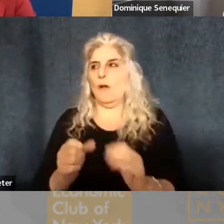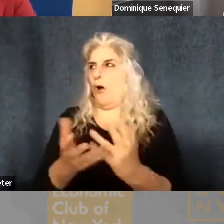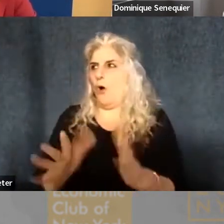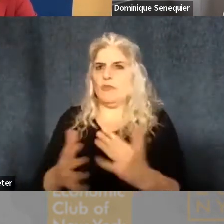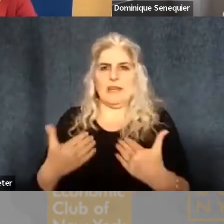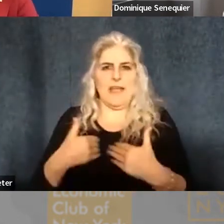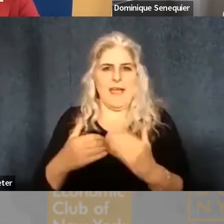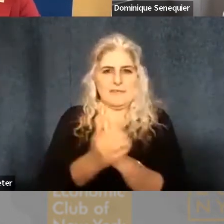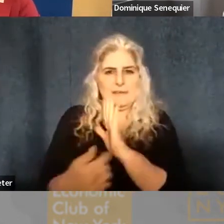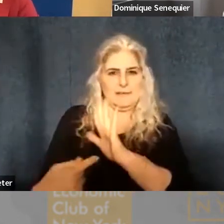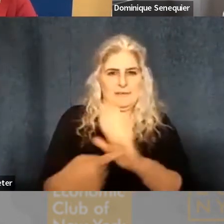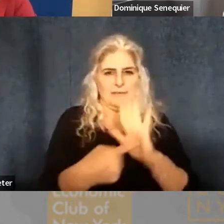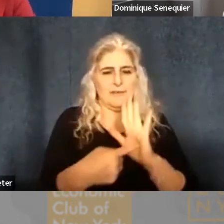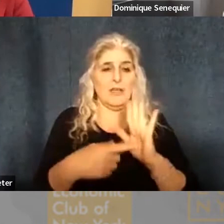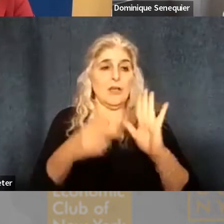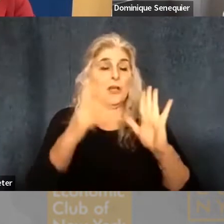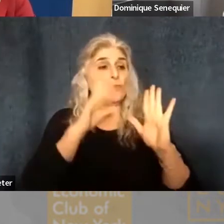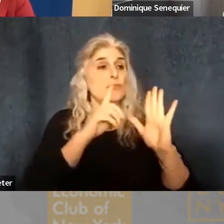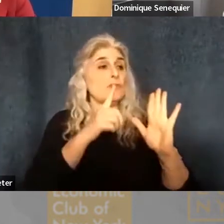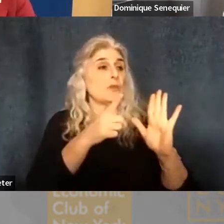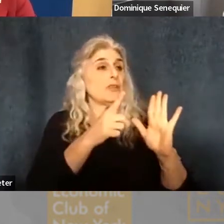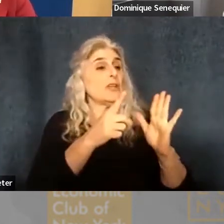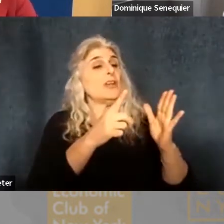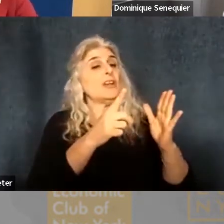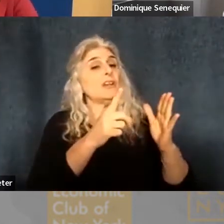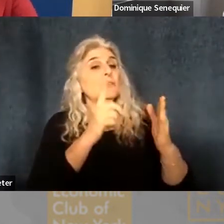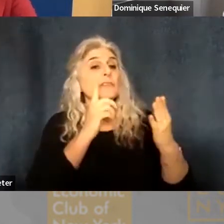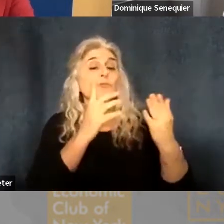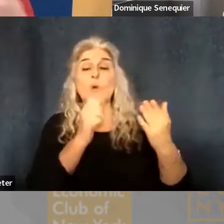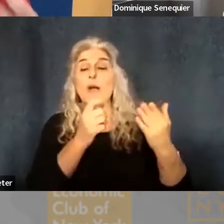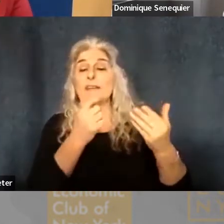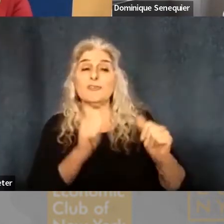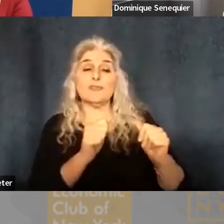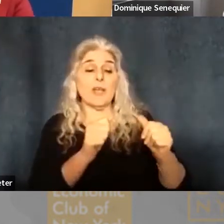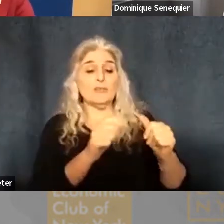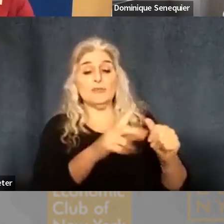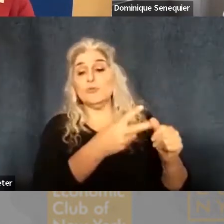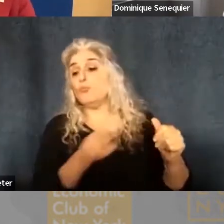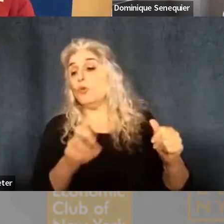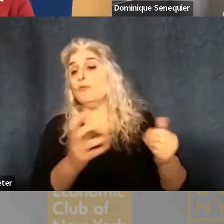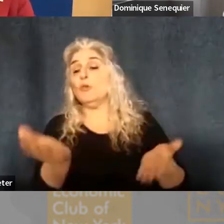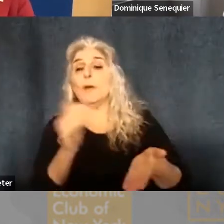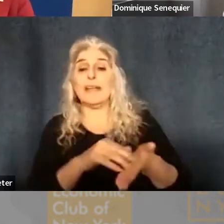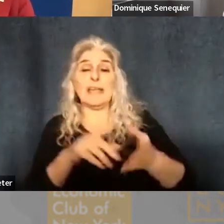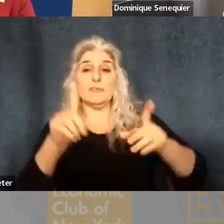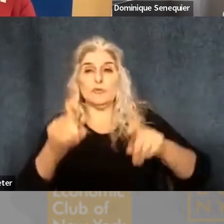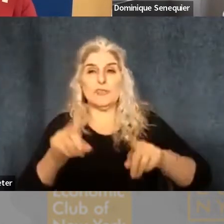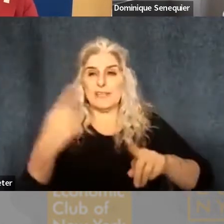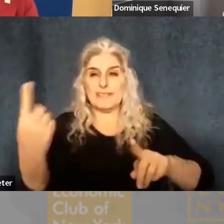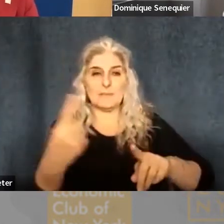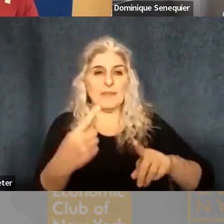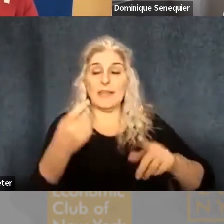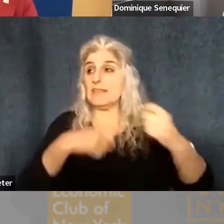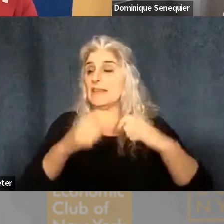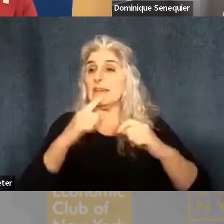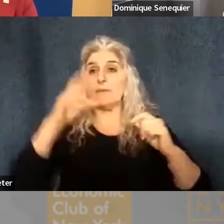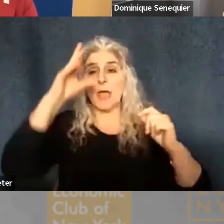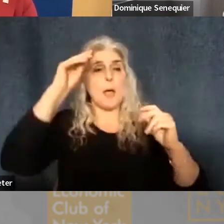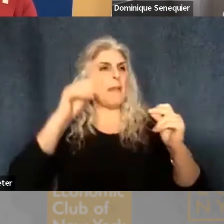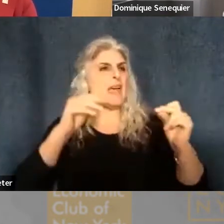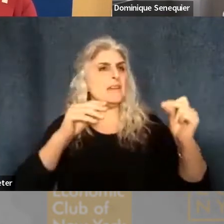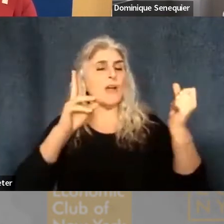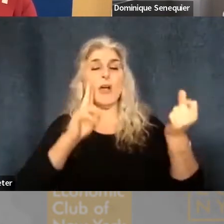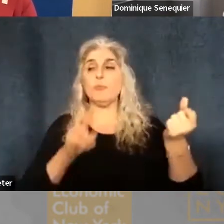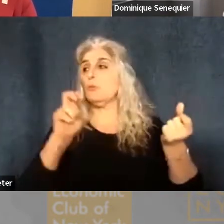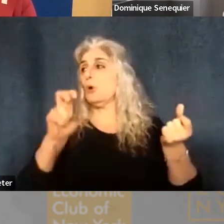where it's like, you know what, we're going to move you one more time to try to test you on this. We're going to move you one more time versus, you know, men are promoted on a lot